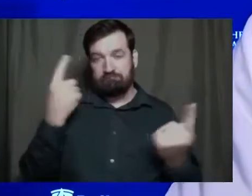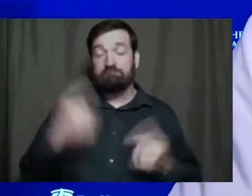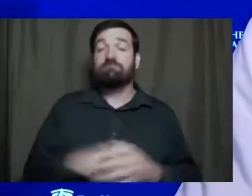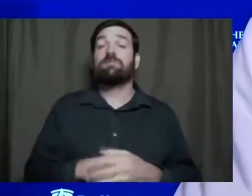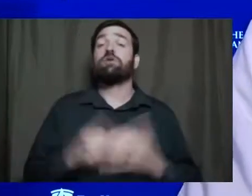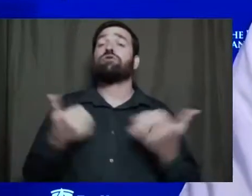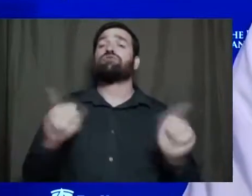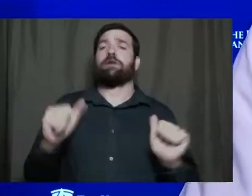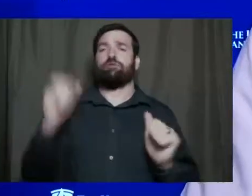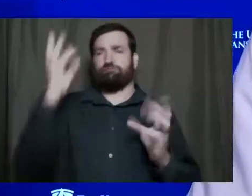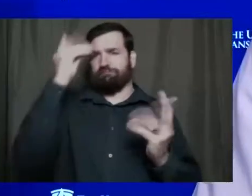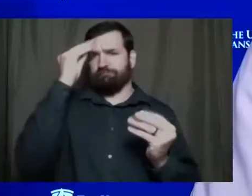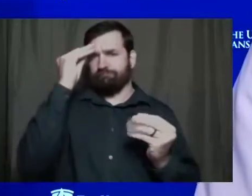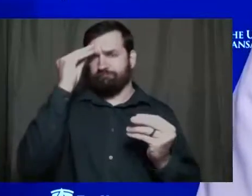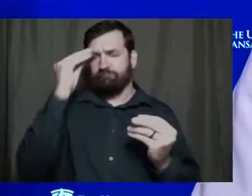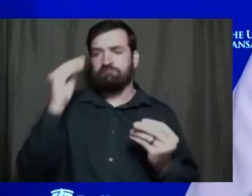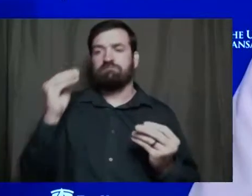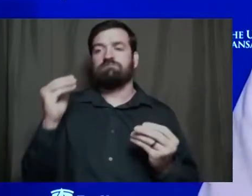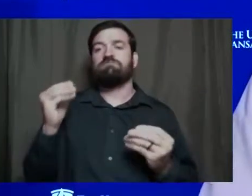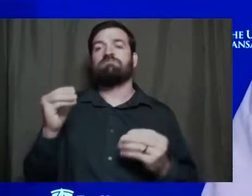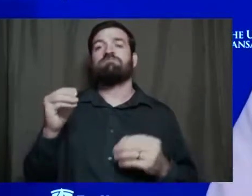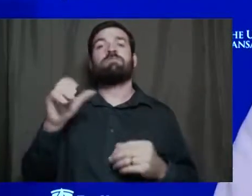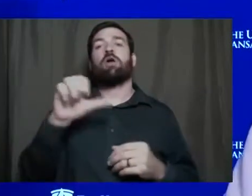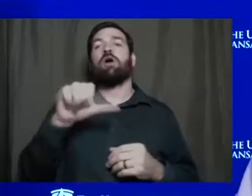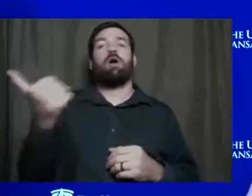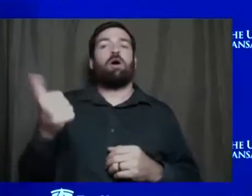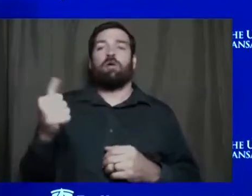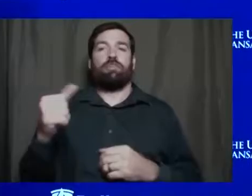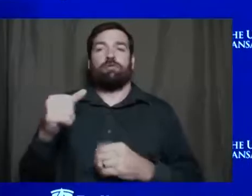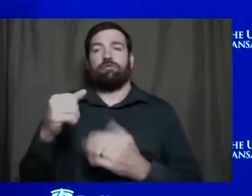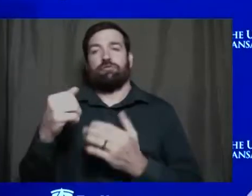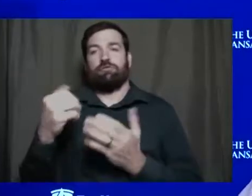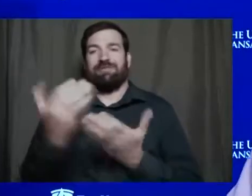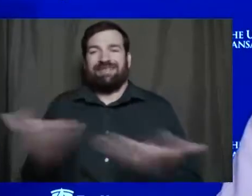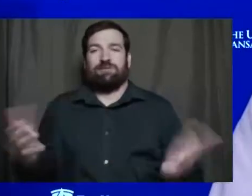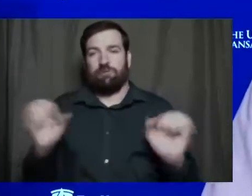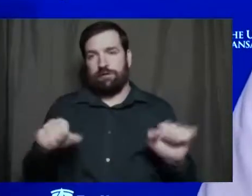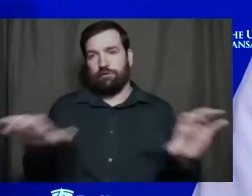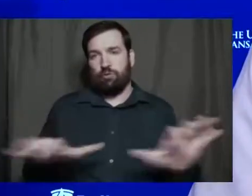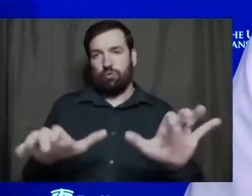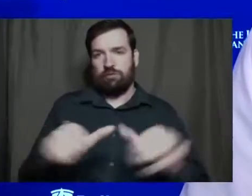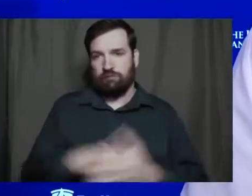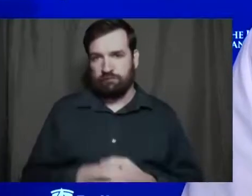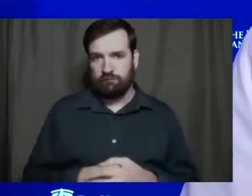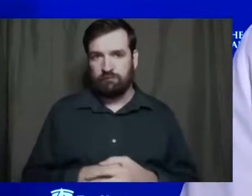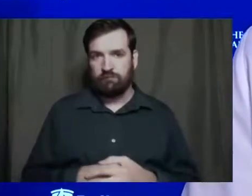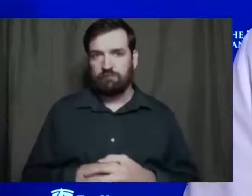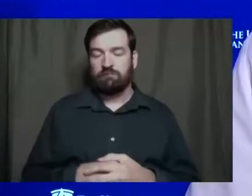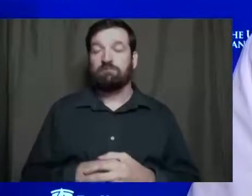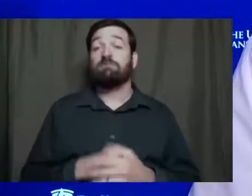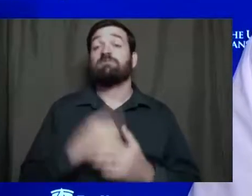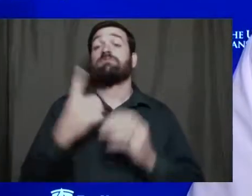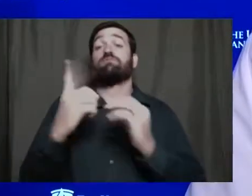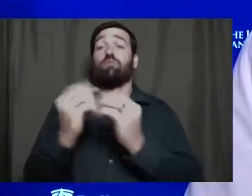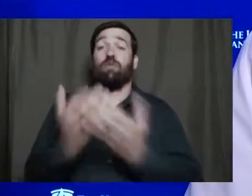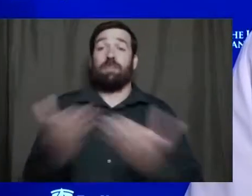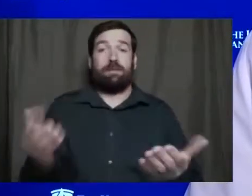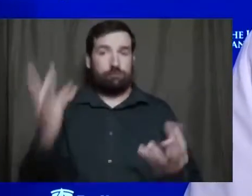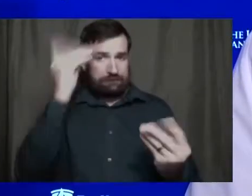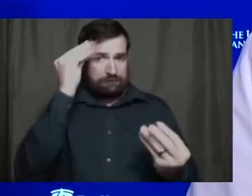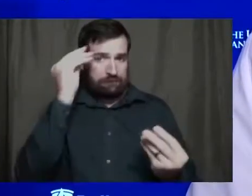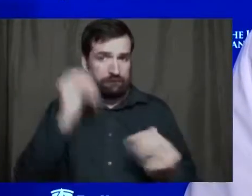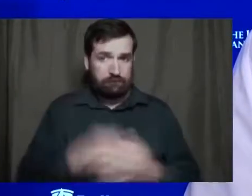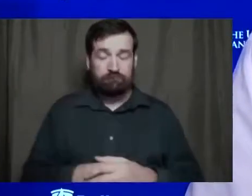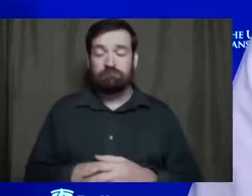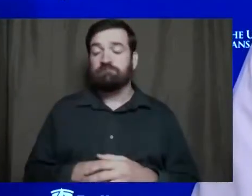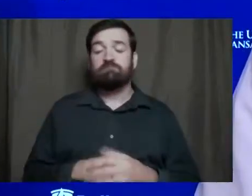some of those subclinical or asymptomatic cases as well. I think it's just one more thing to think about. What can we do